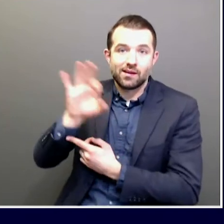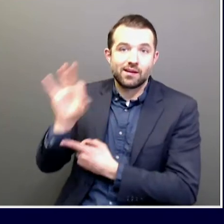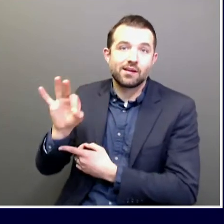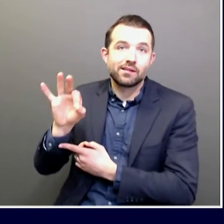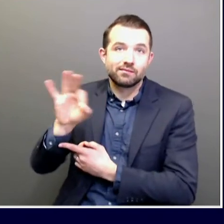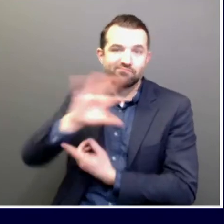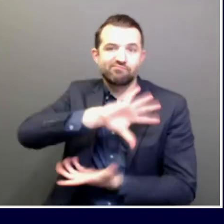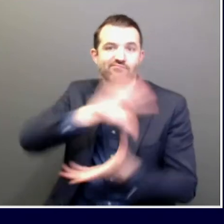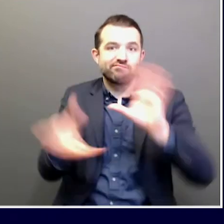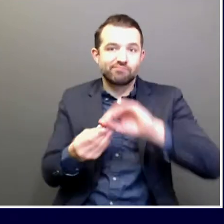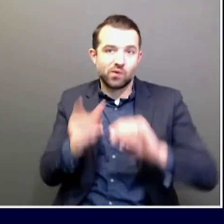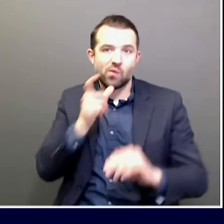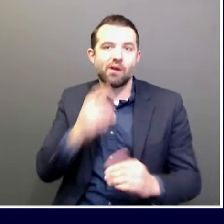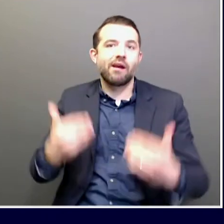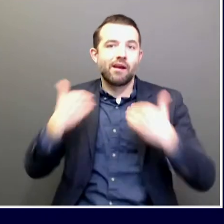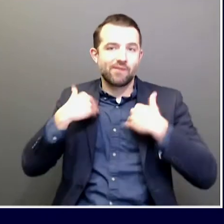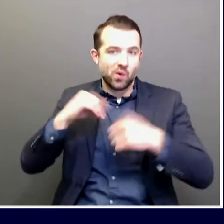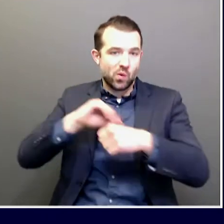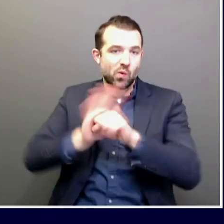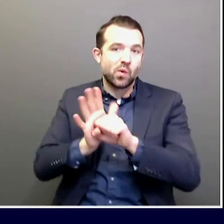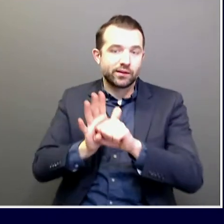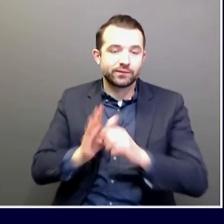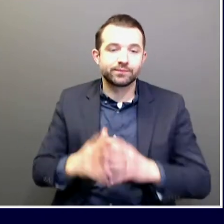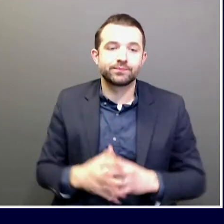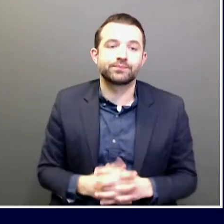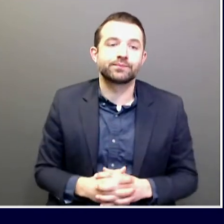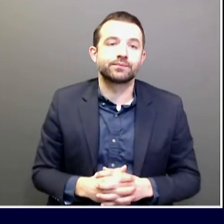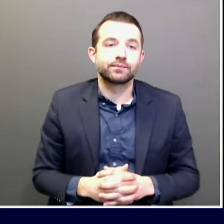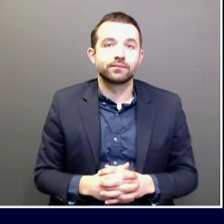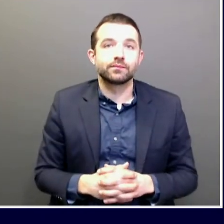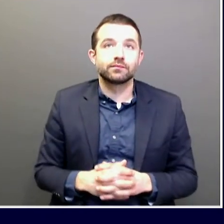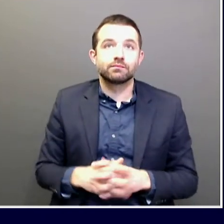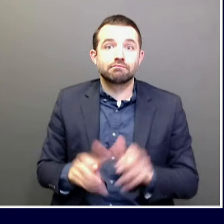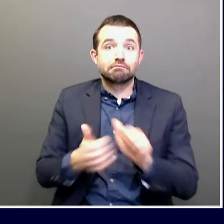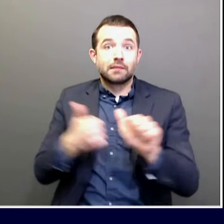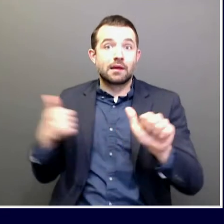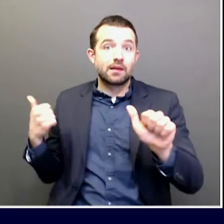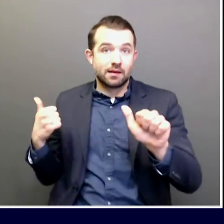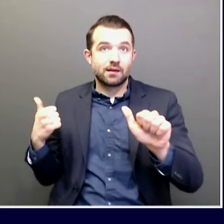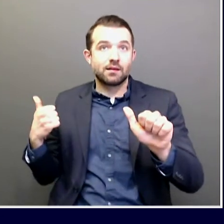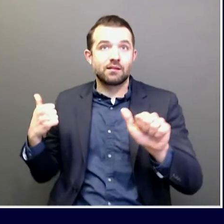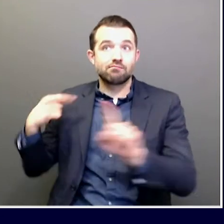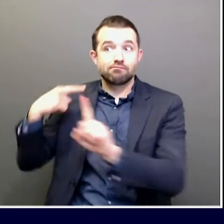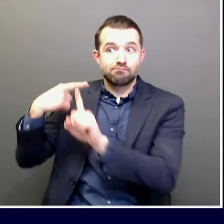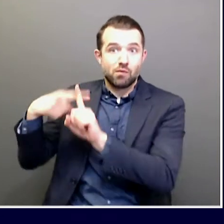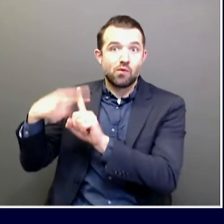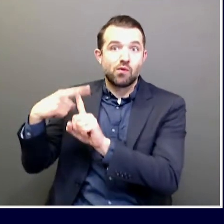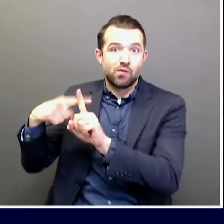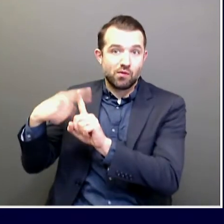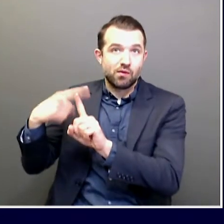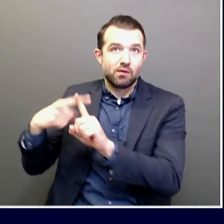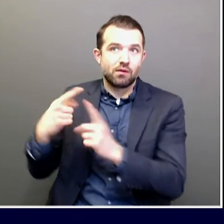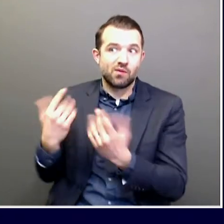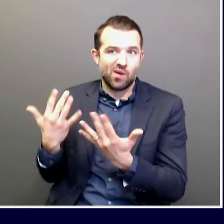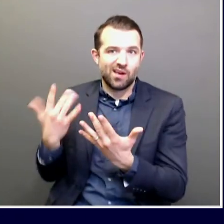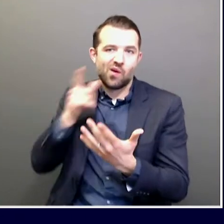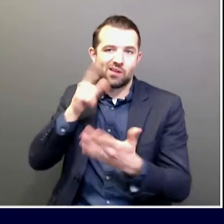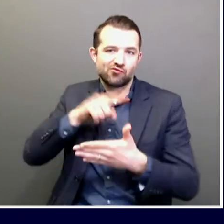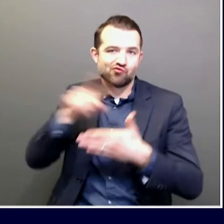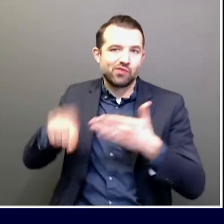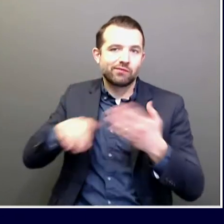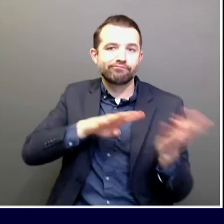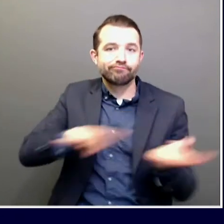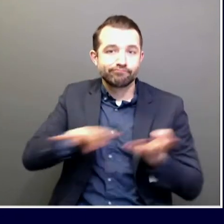people hospitalized in Maine with COVID-19. As of this morning, there were 304 people in